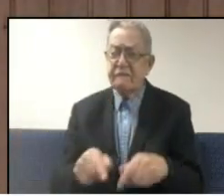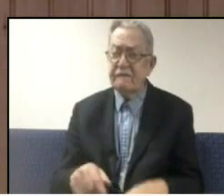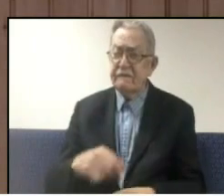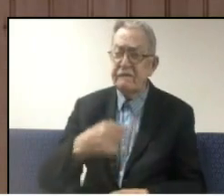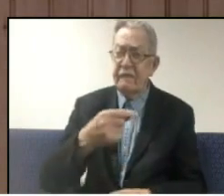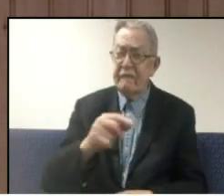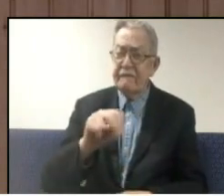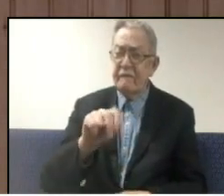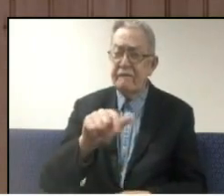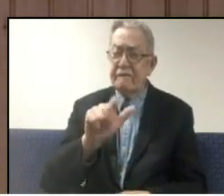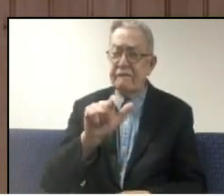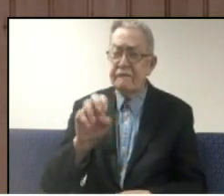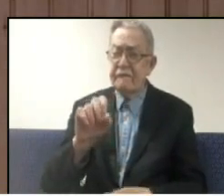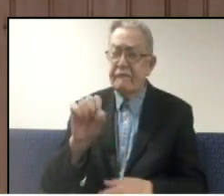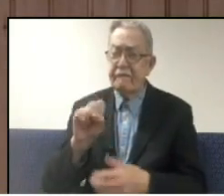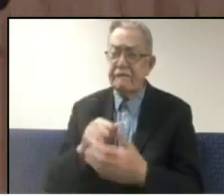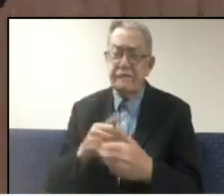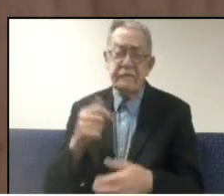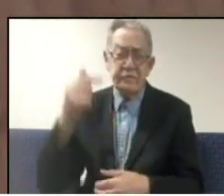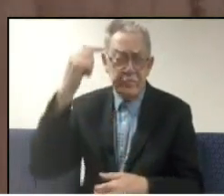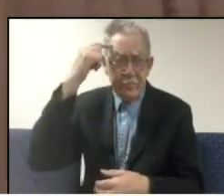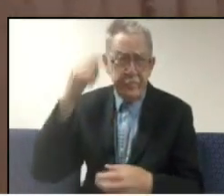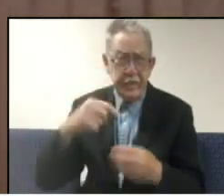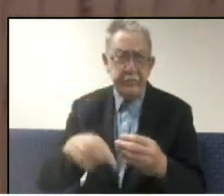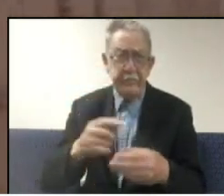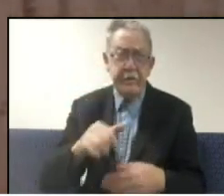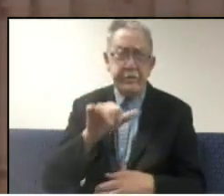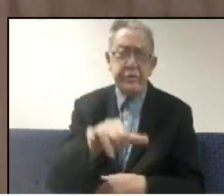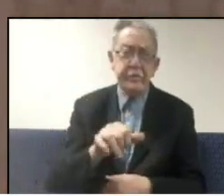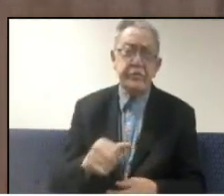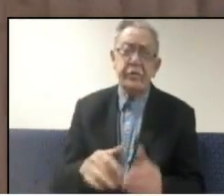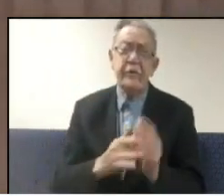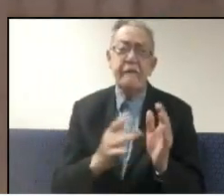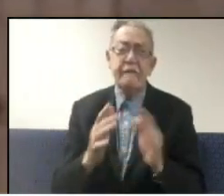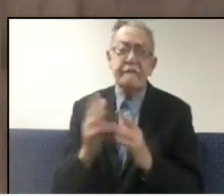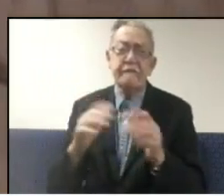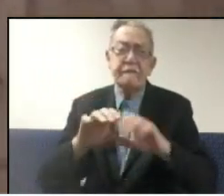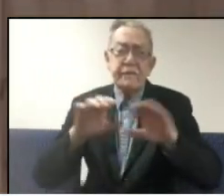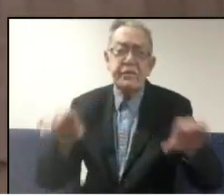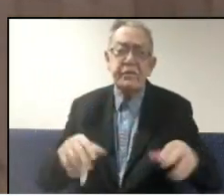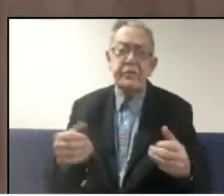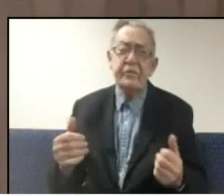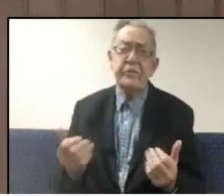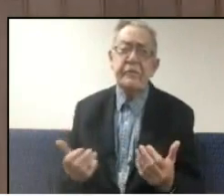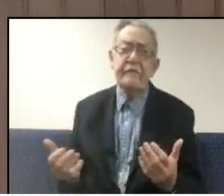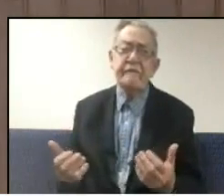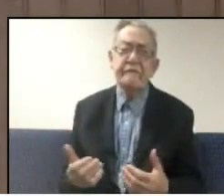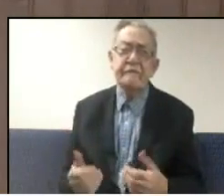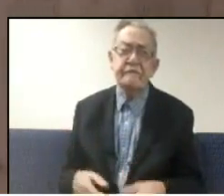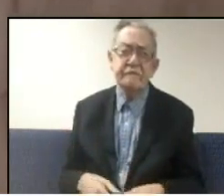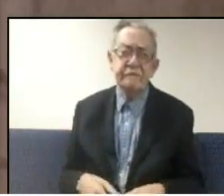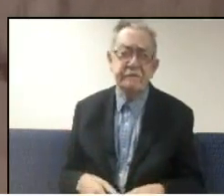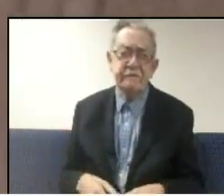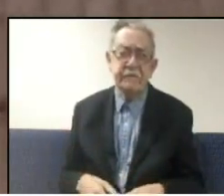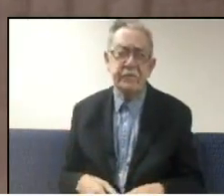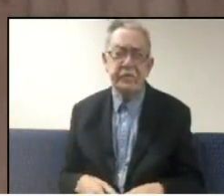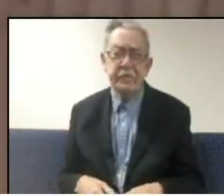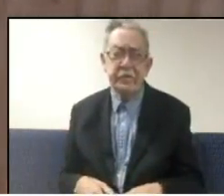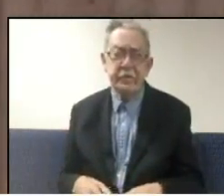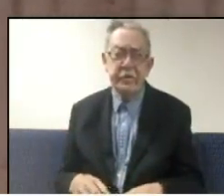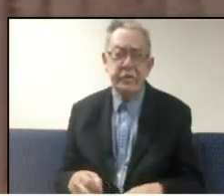one was even thinking about that. So what did Jesus do? He took the most orthodox